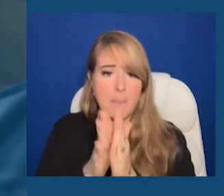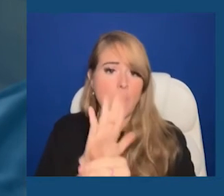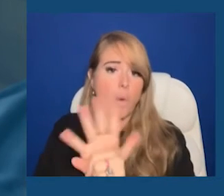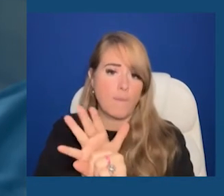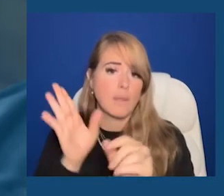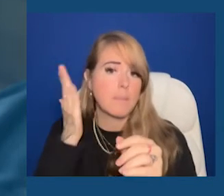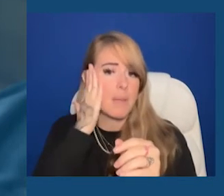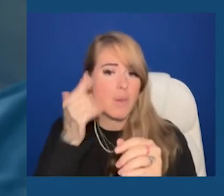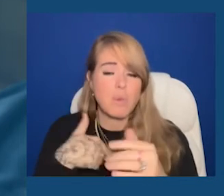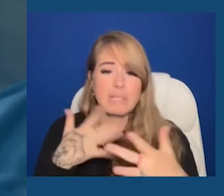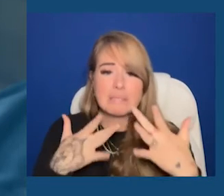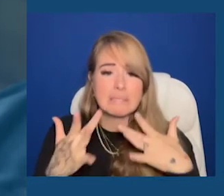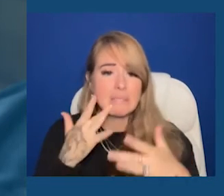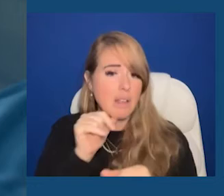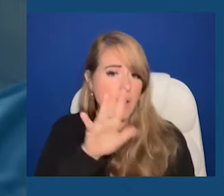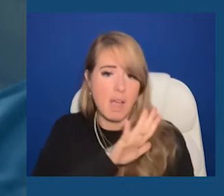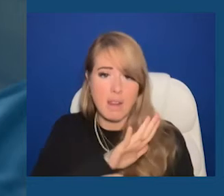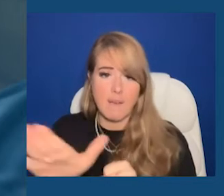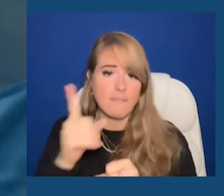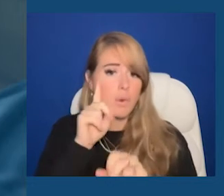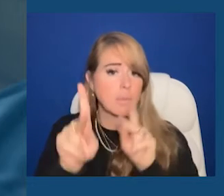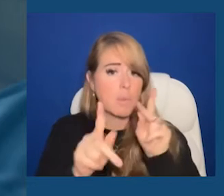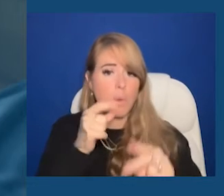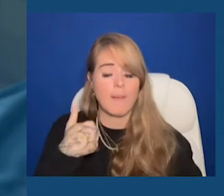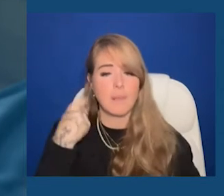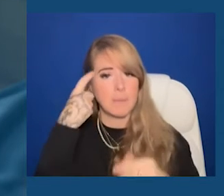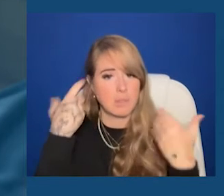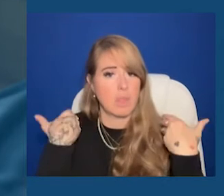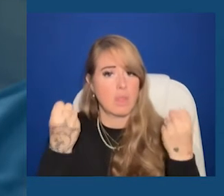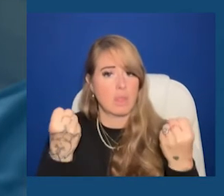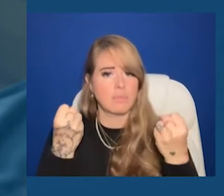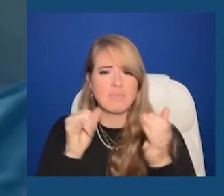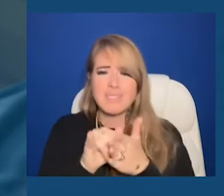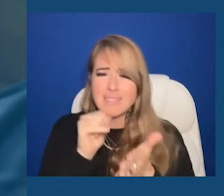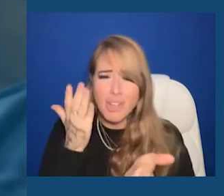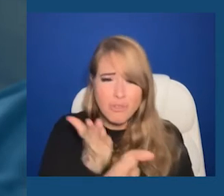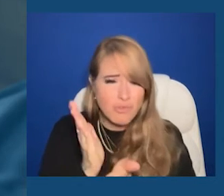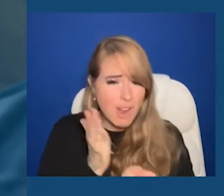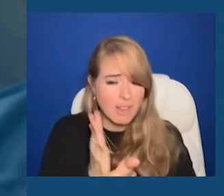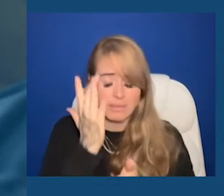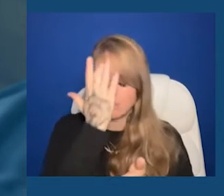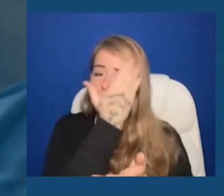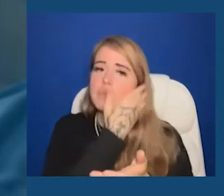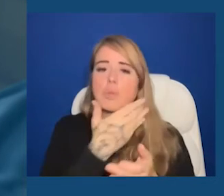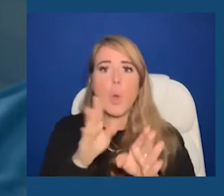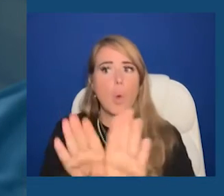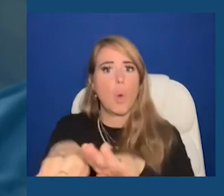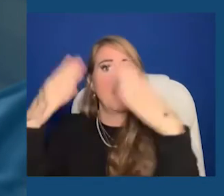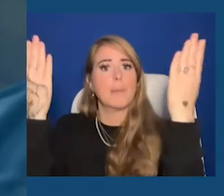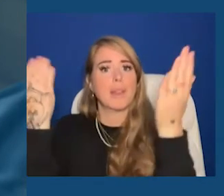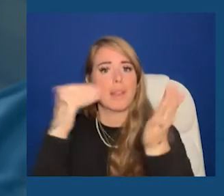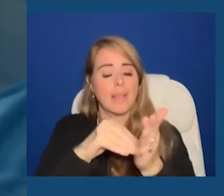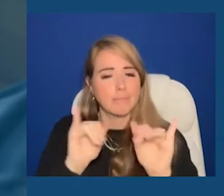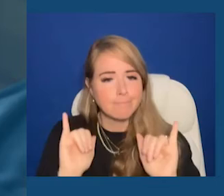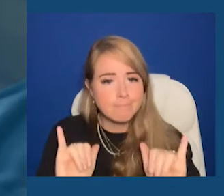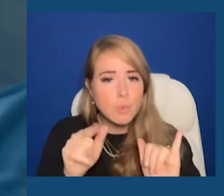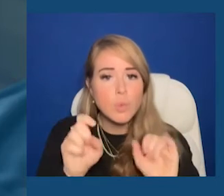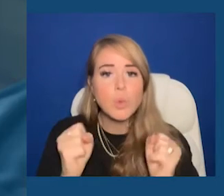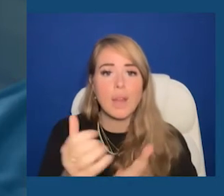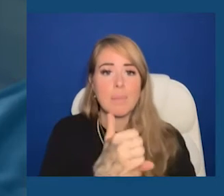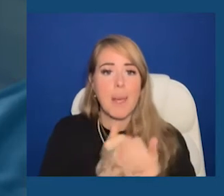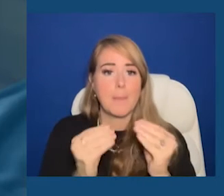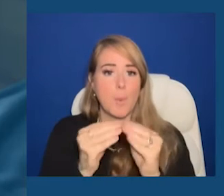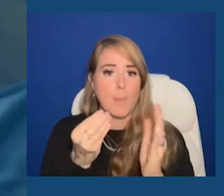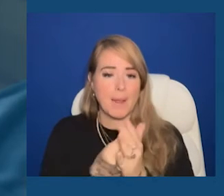shortage of mental health beds. I said, that's not all right. Open them up again. Well, it turns out you can make more money in a